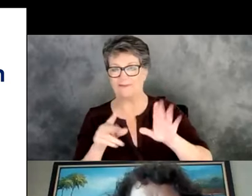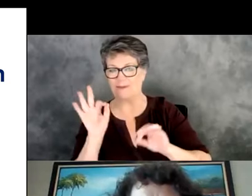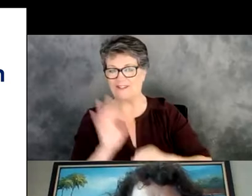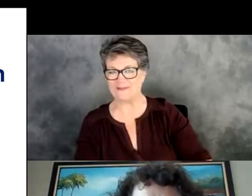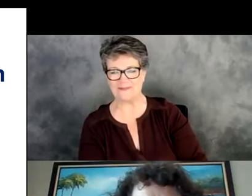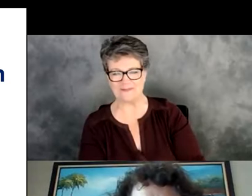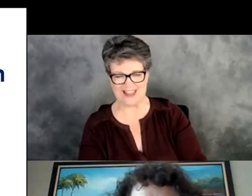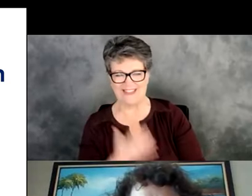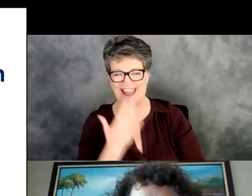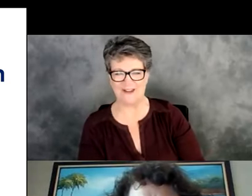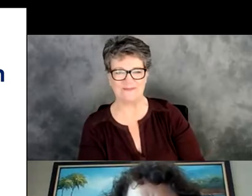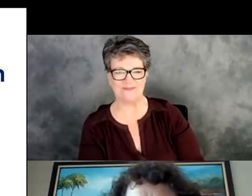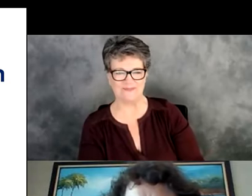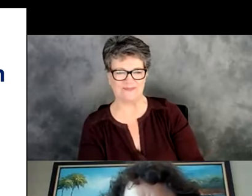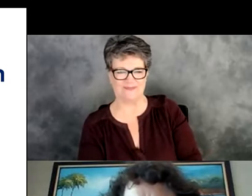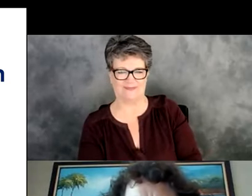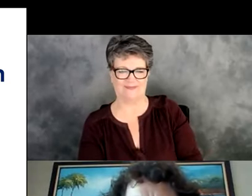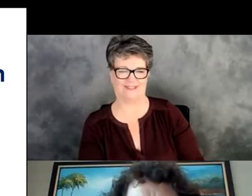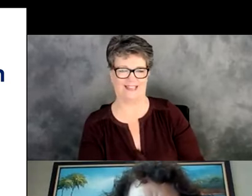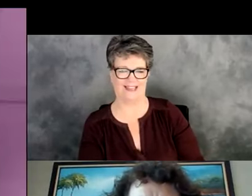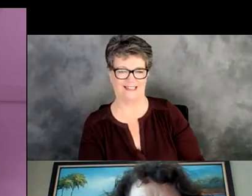perfect. Thank you so much.